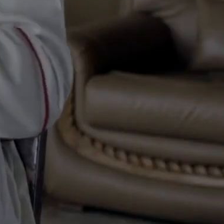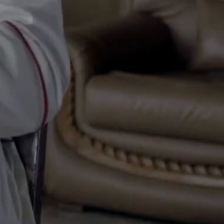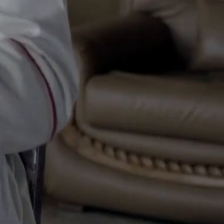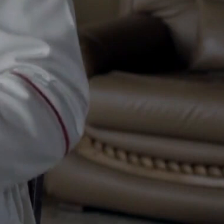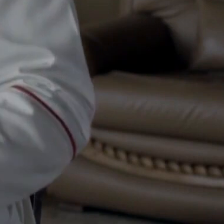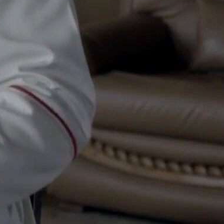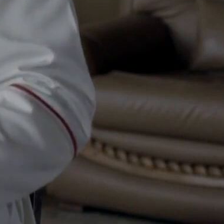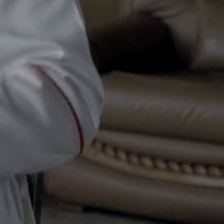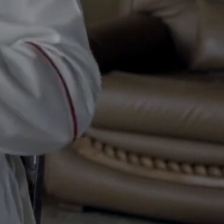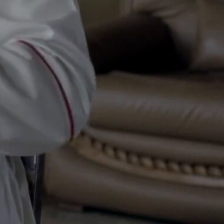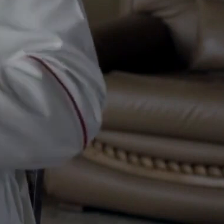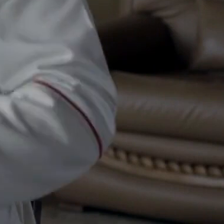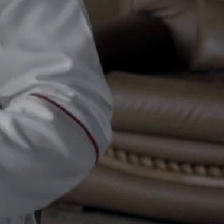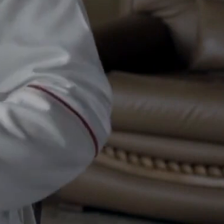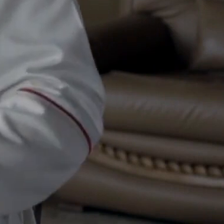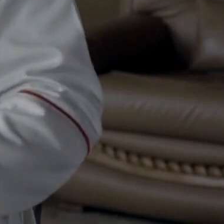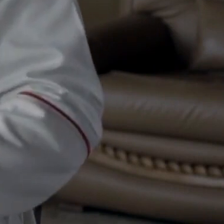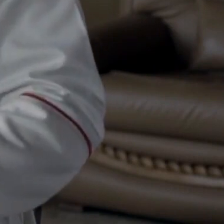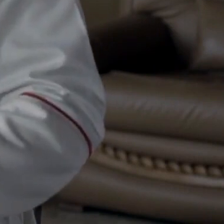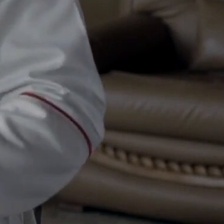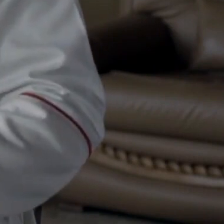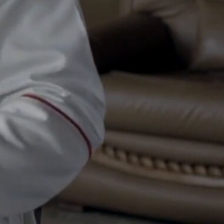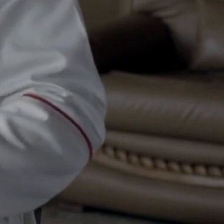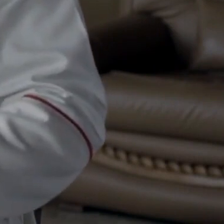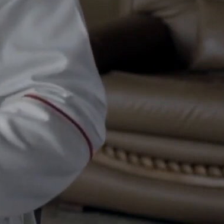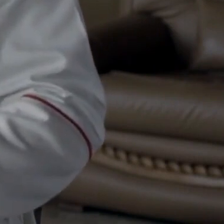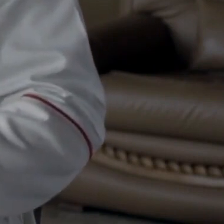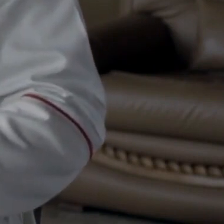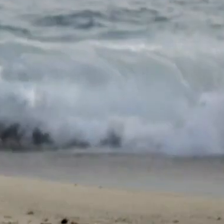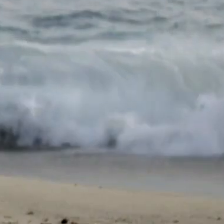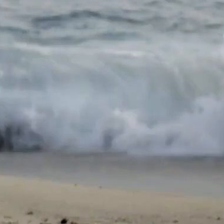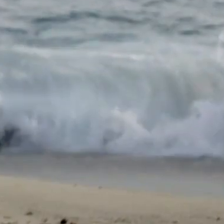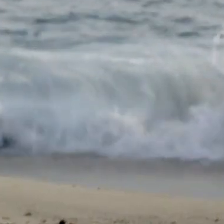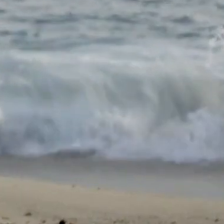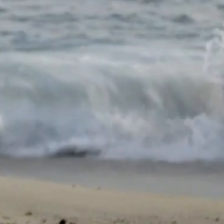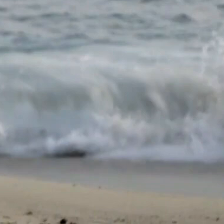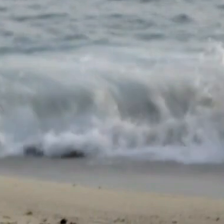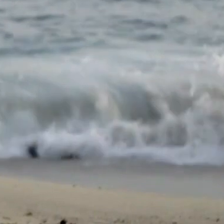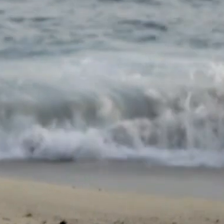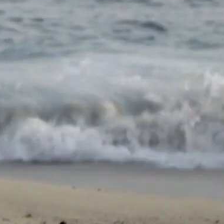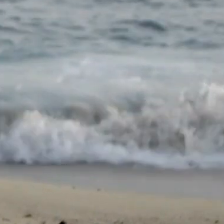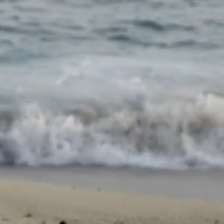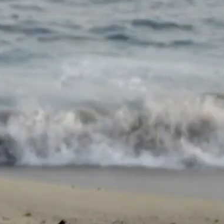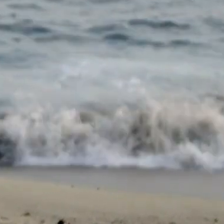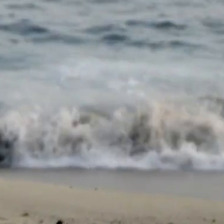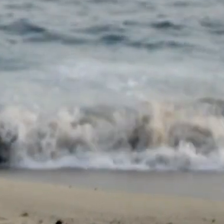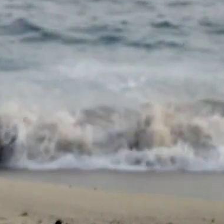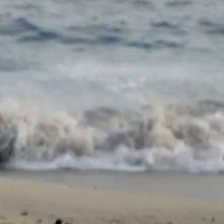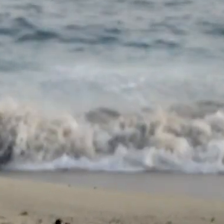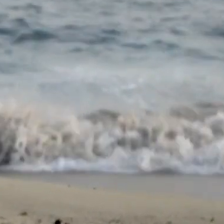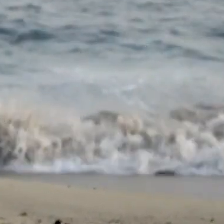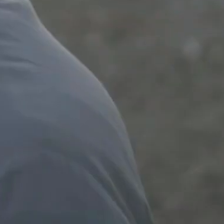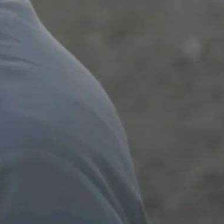God has a purpose for my life. Yeah, that's why He called me to be a priest. So for me, it's not just a